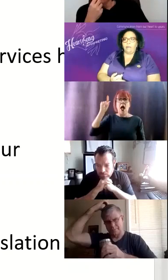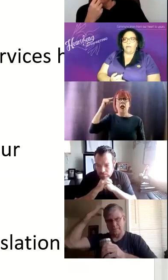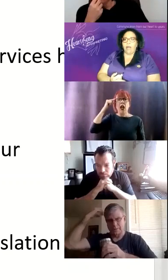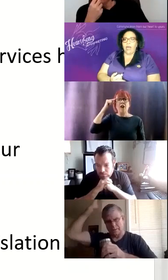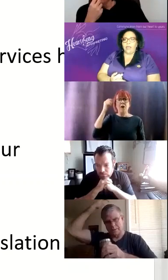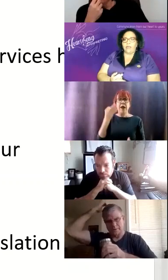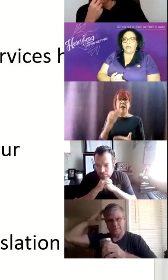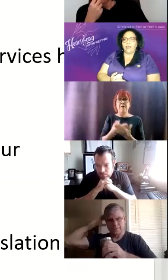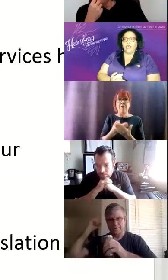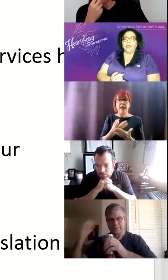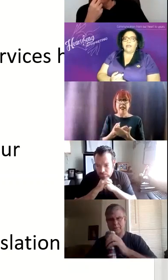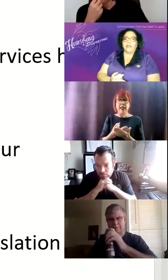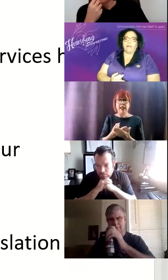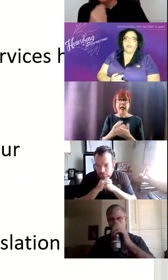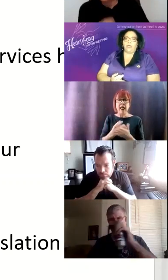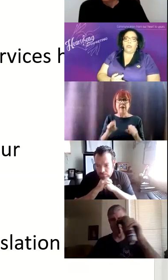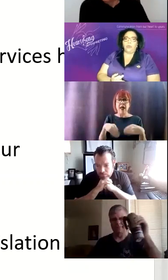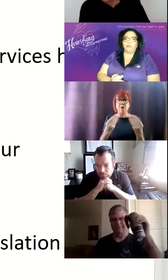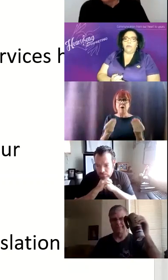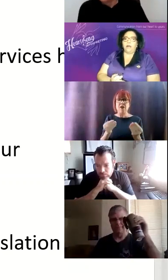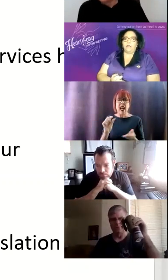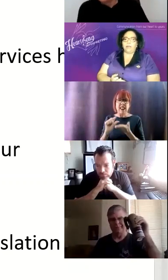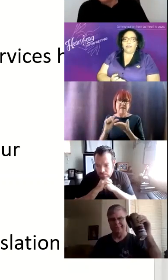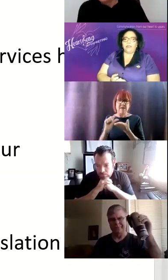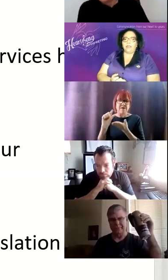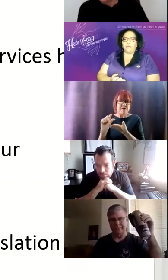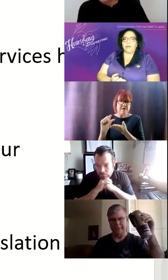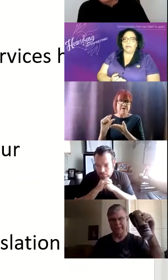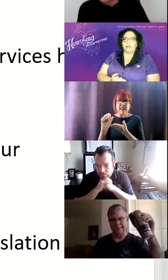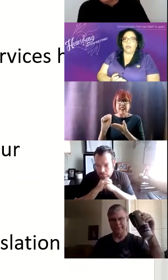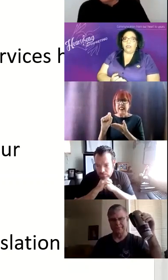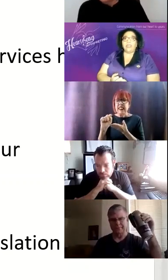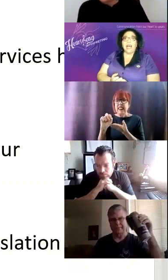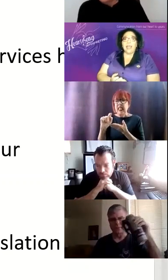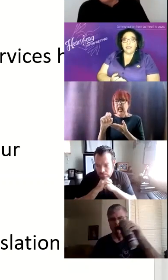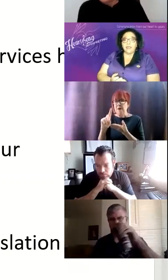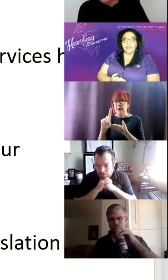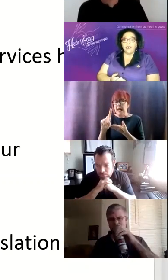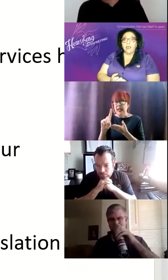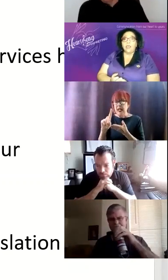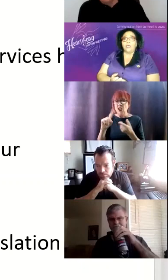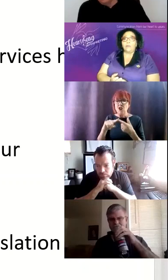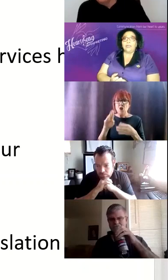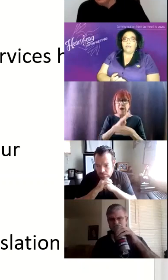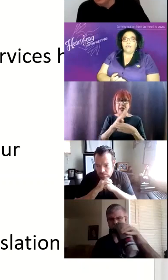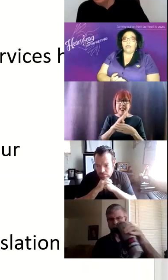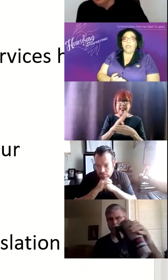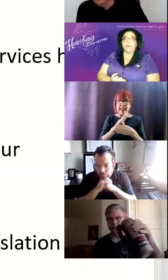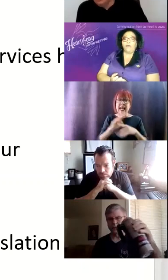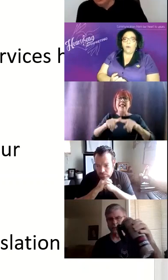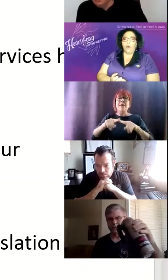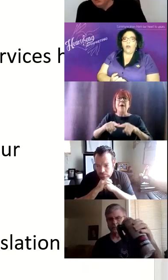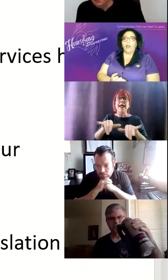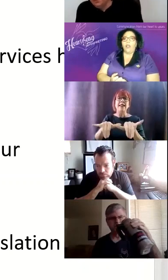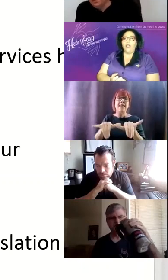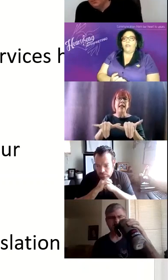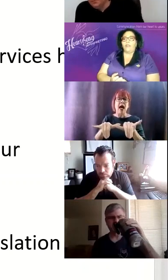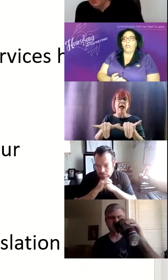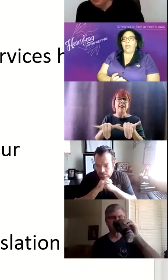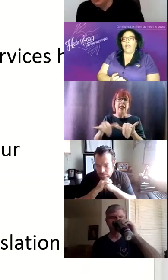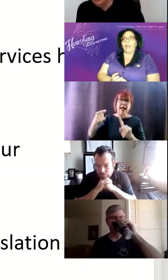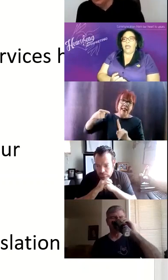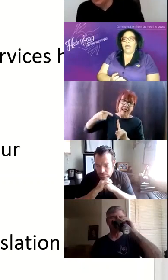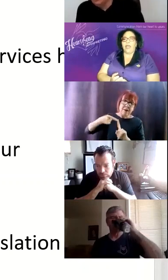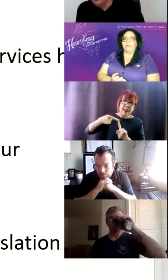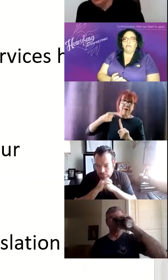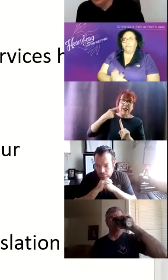that provides a stipend to businesses based on their size, specifically for